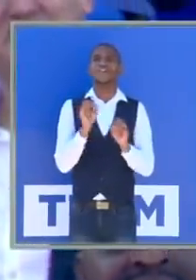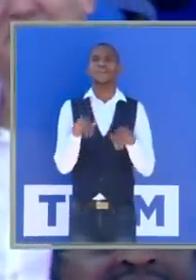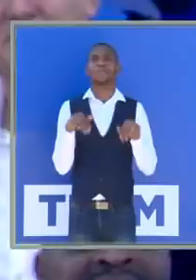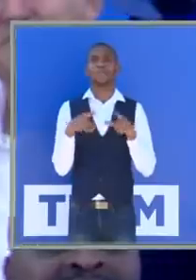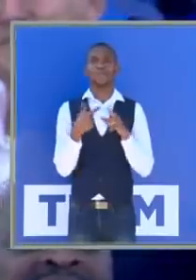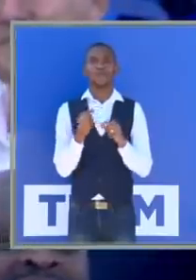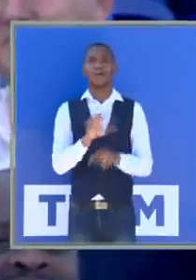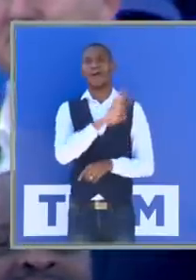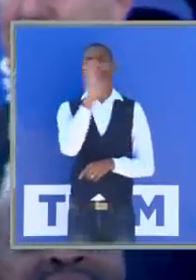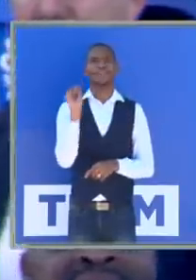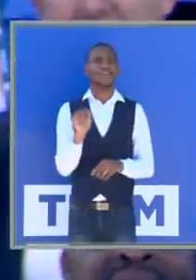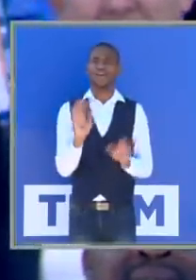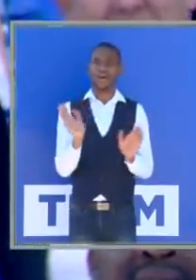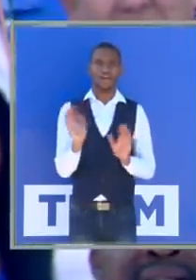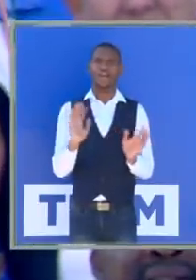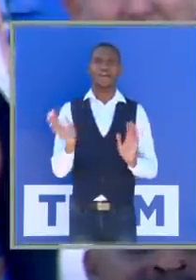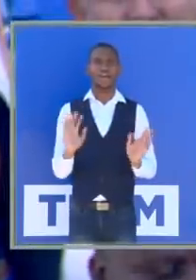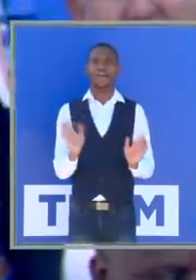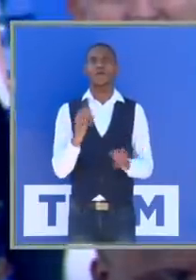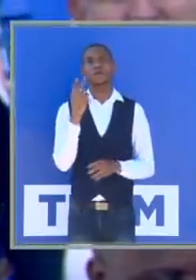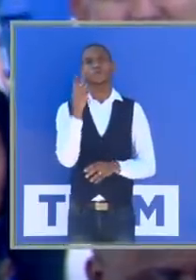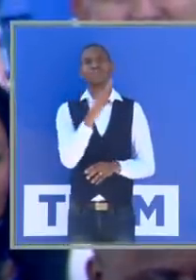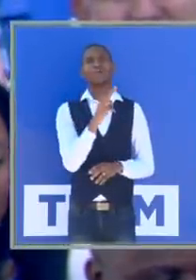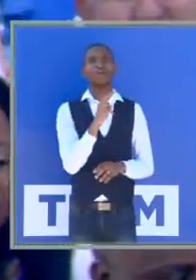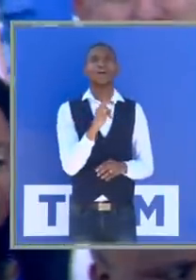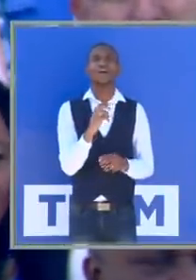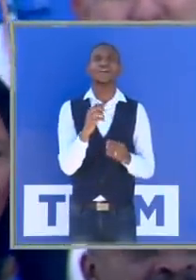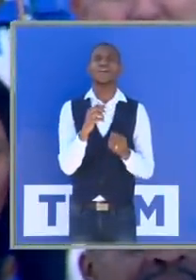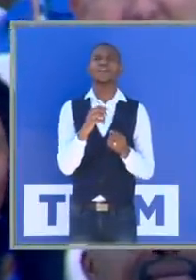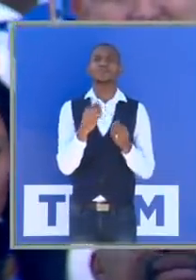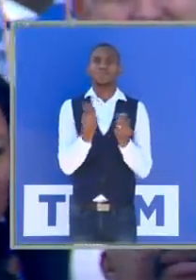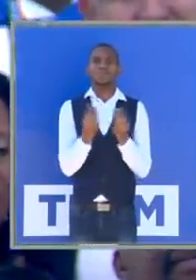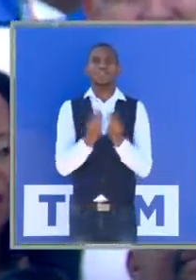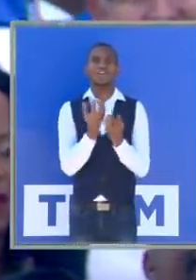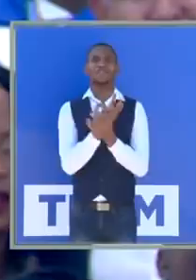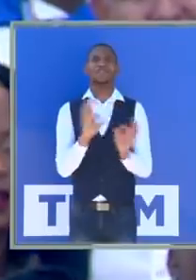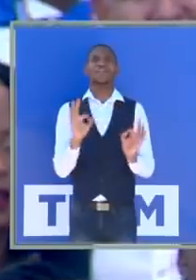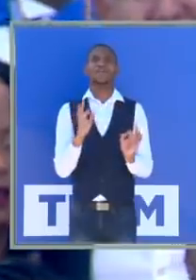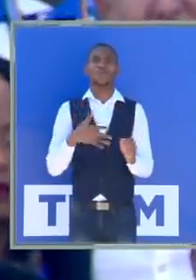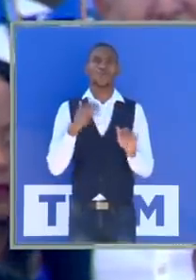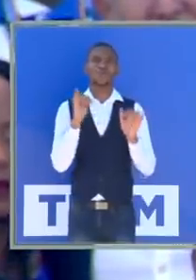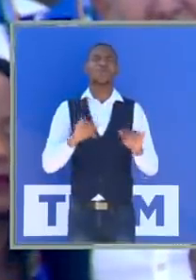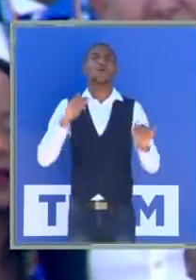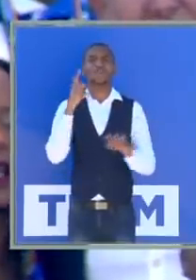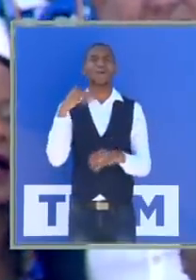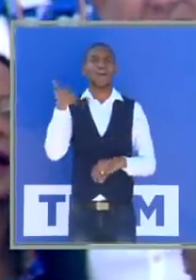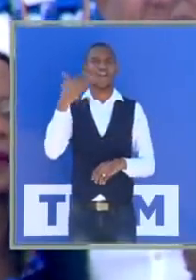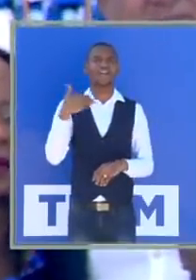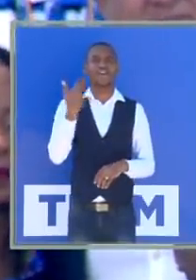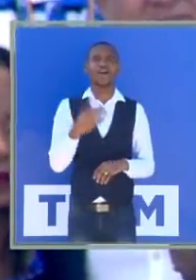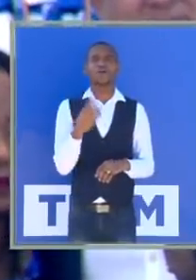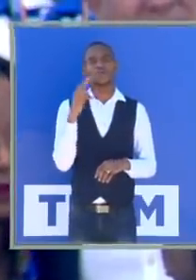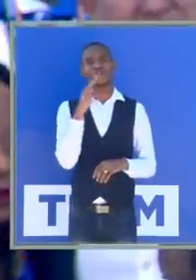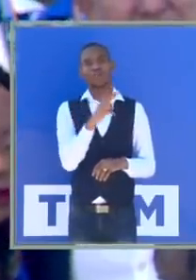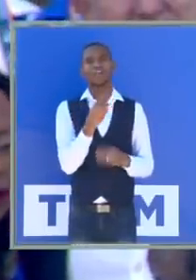Africa, hi, Oroshebilen tota mahala. You are going to wait forever.